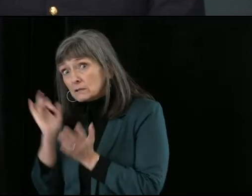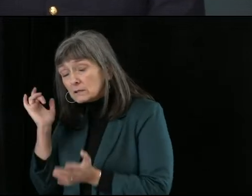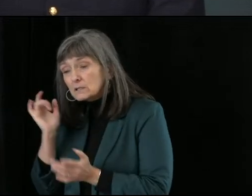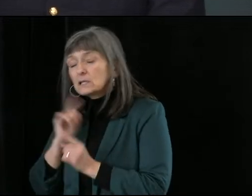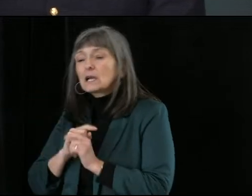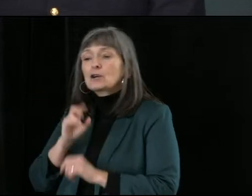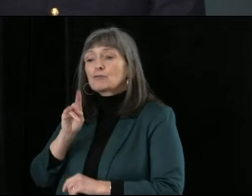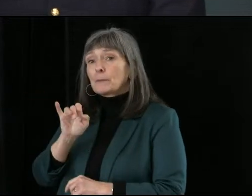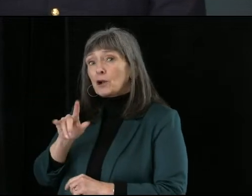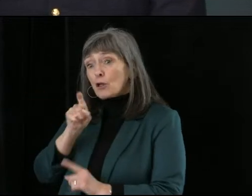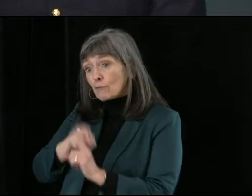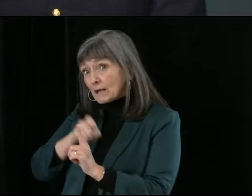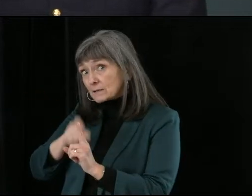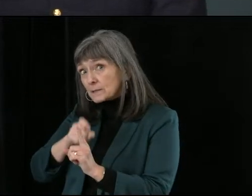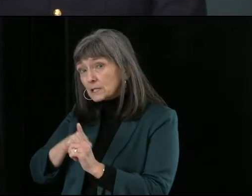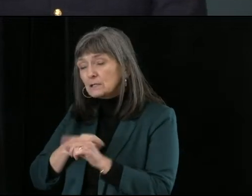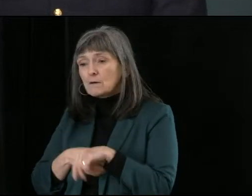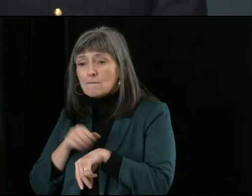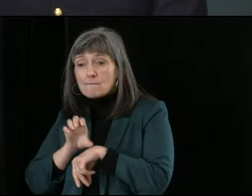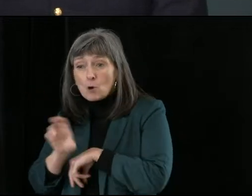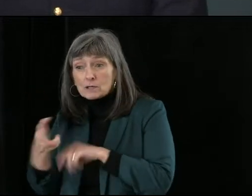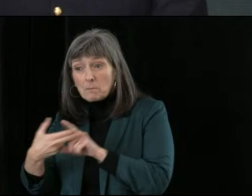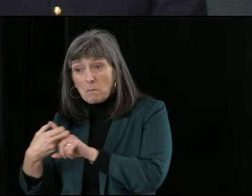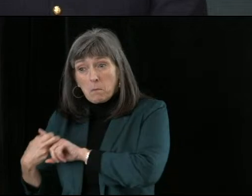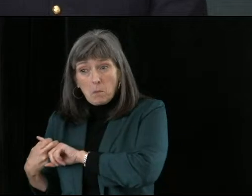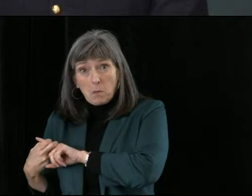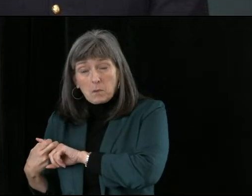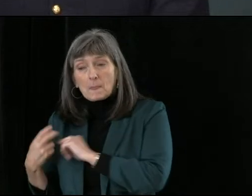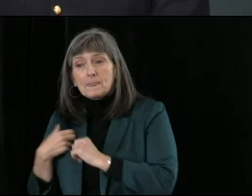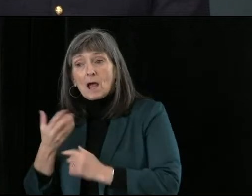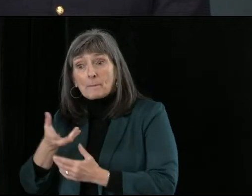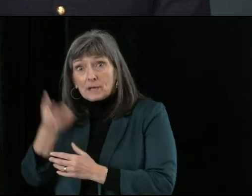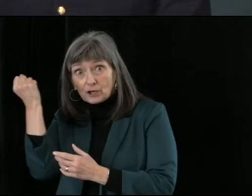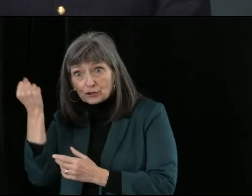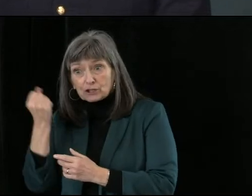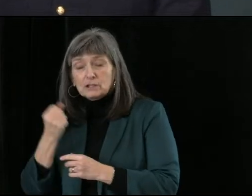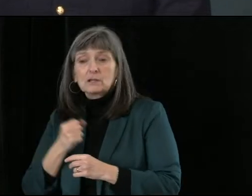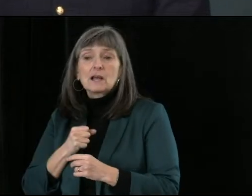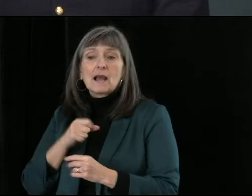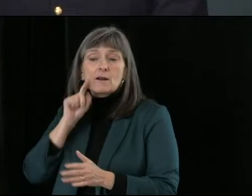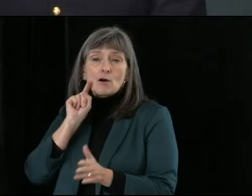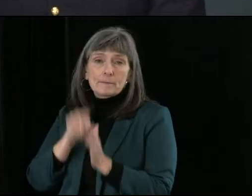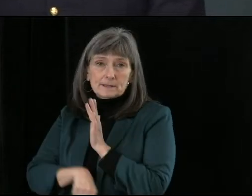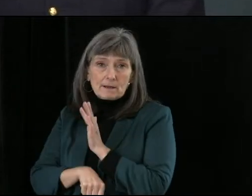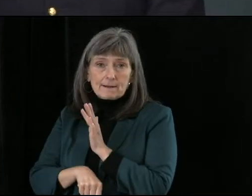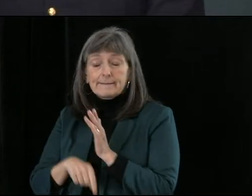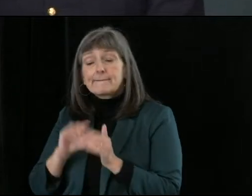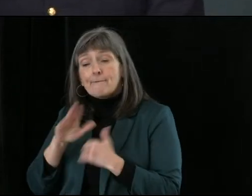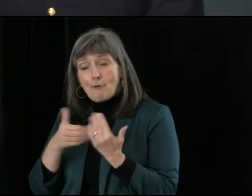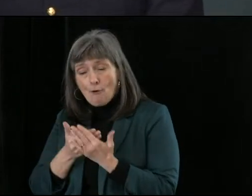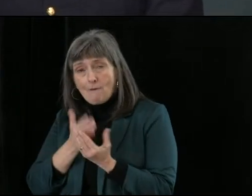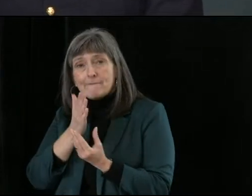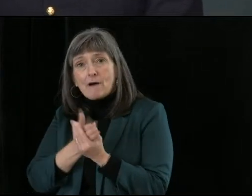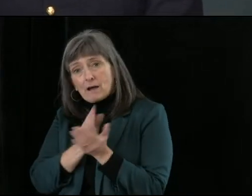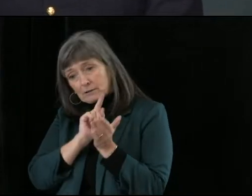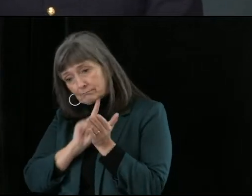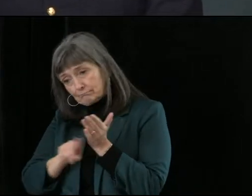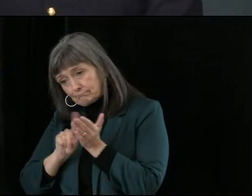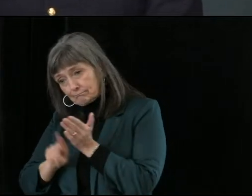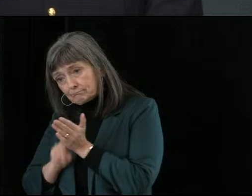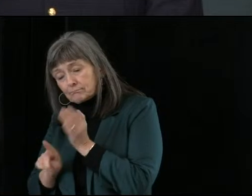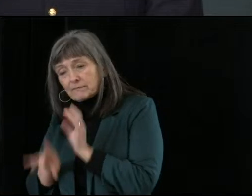criminal harassment, forcible confinement, abduction, and homicide. With